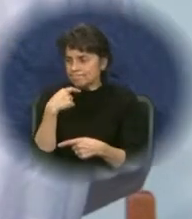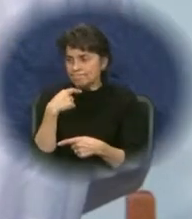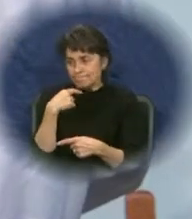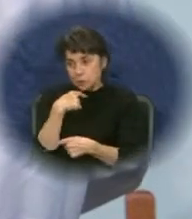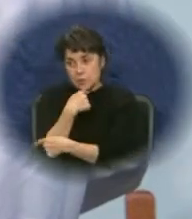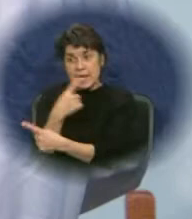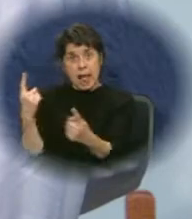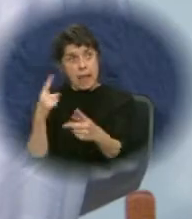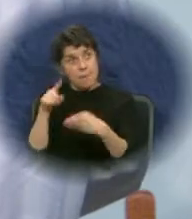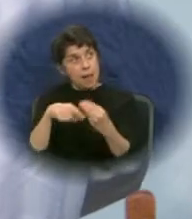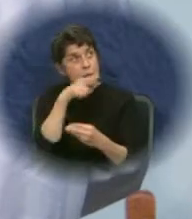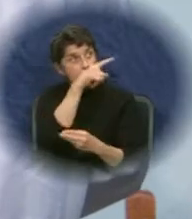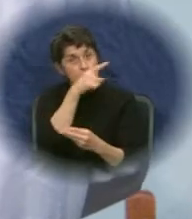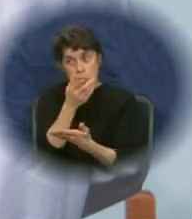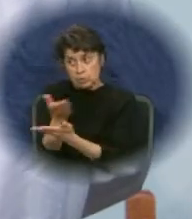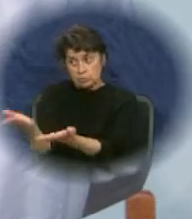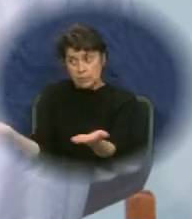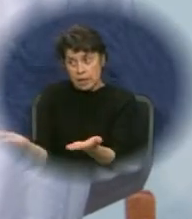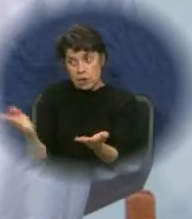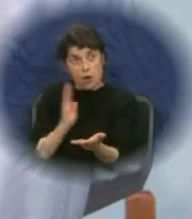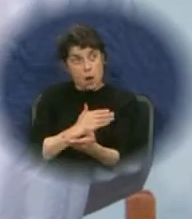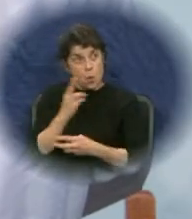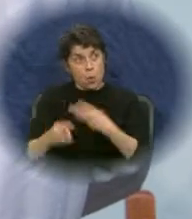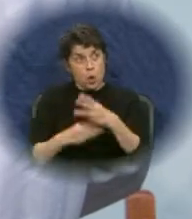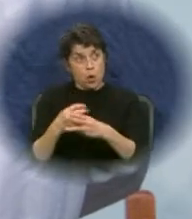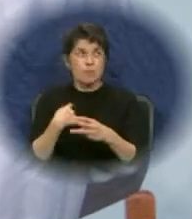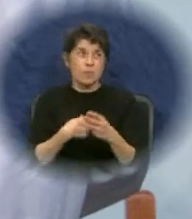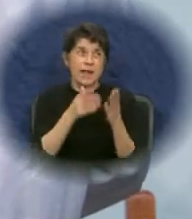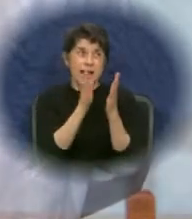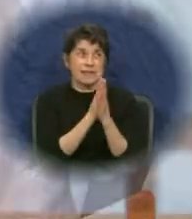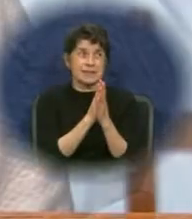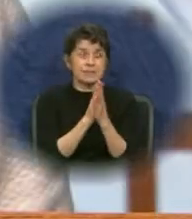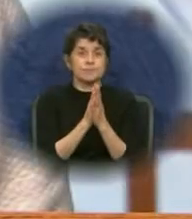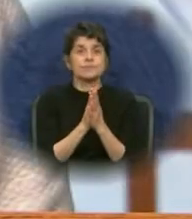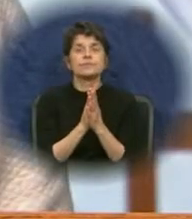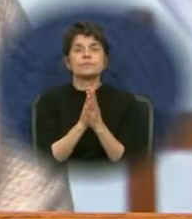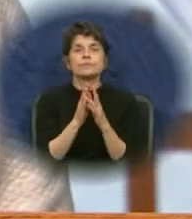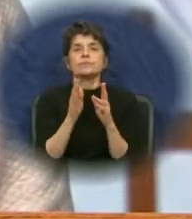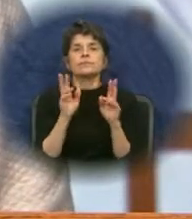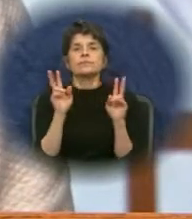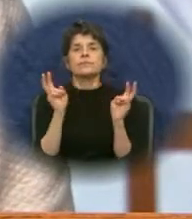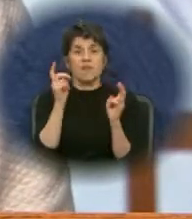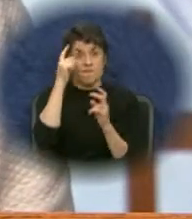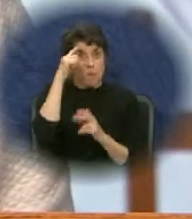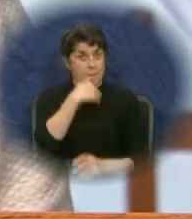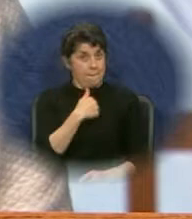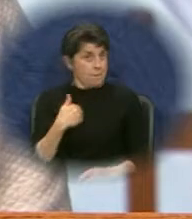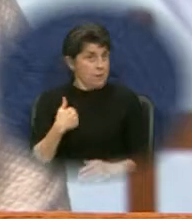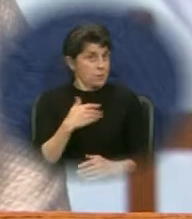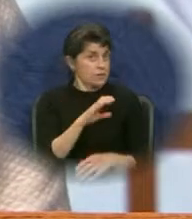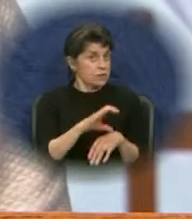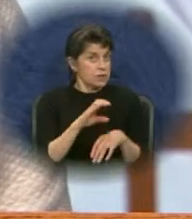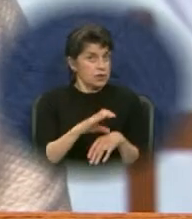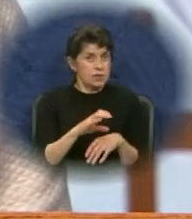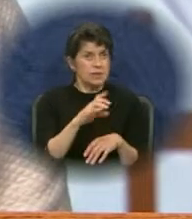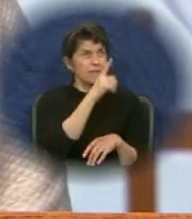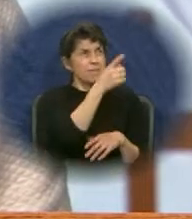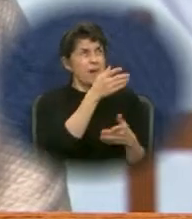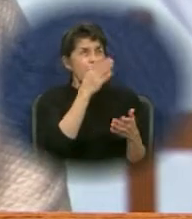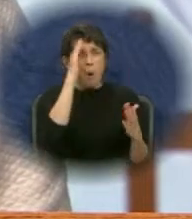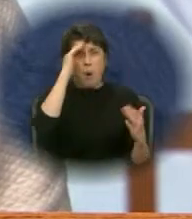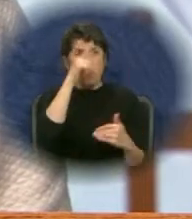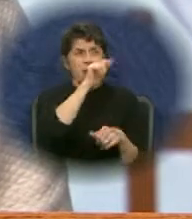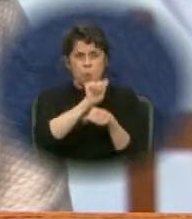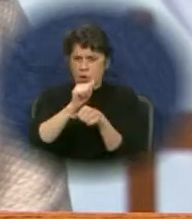we now offer these petitions. For all members of the church, May God work in us for a greater conversion